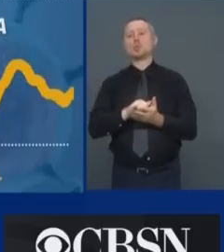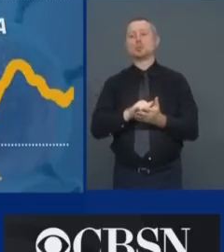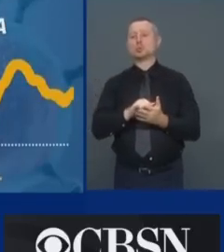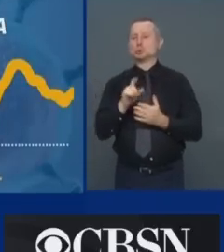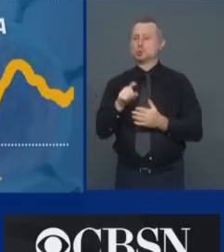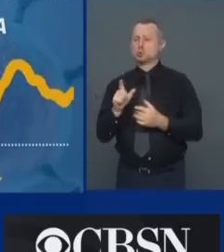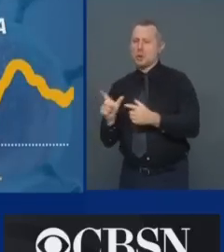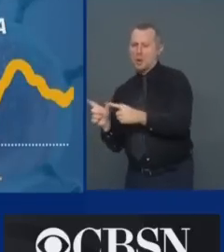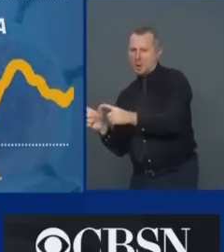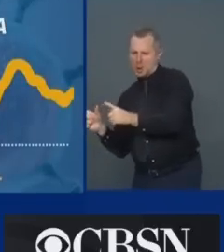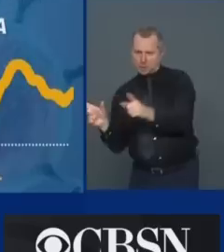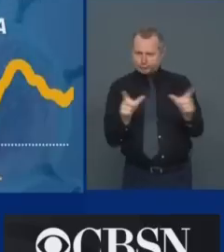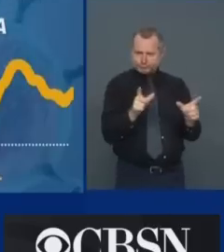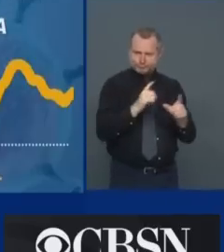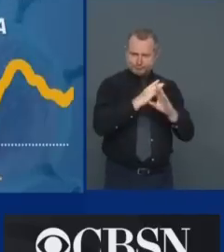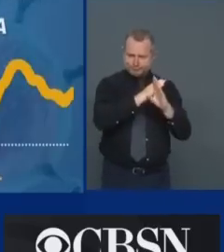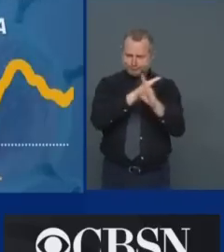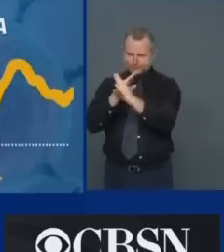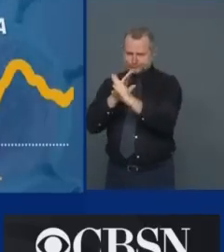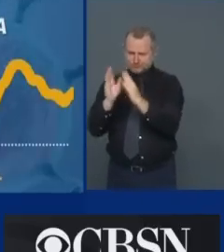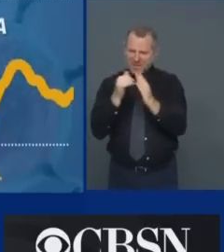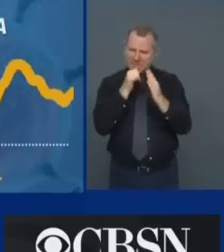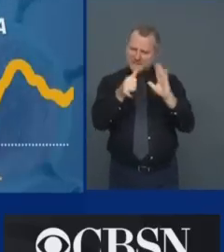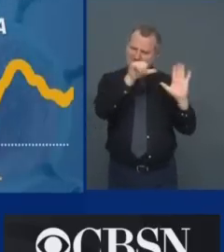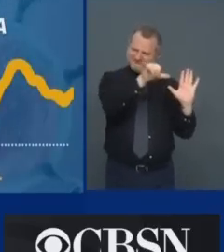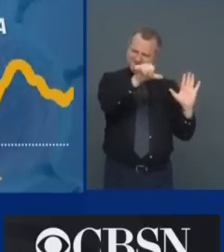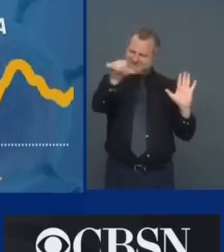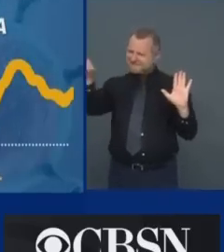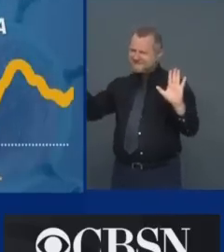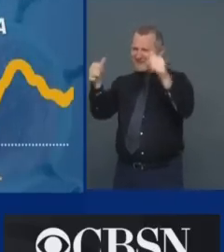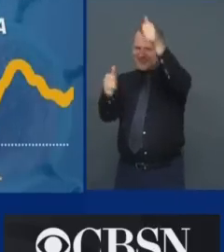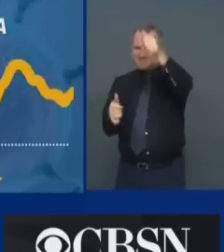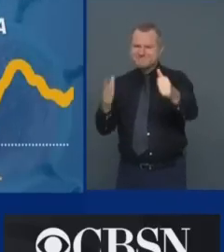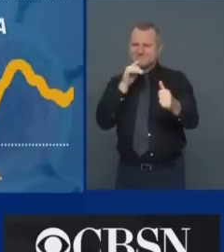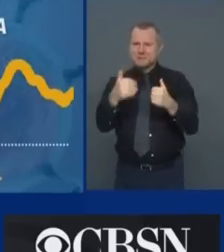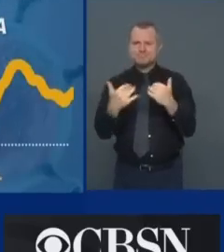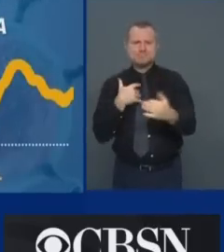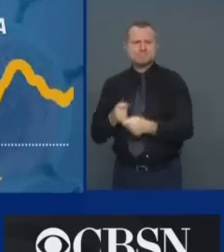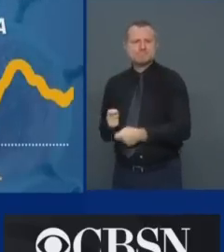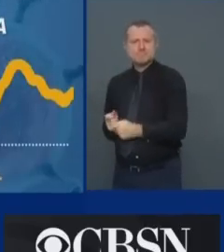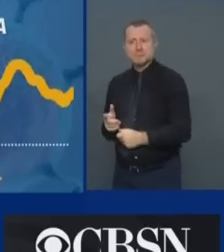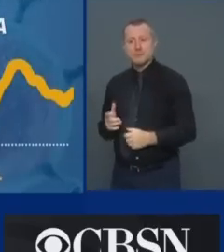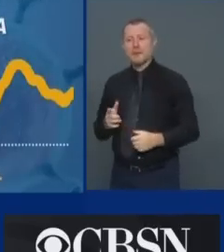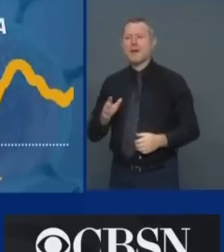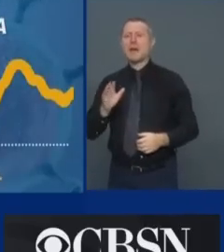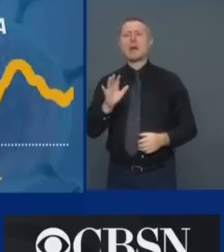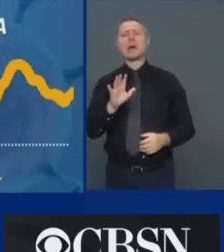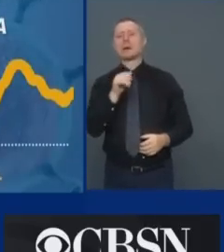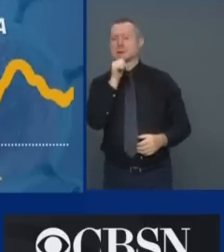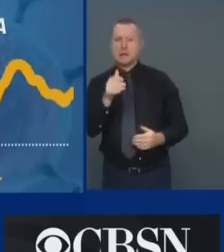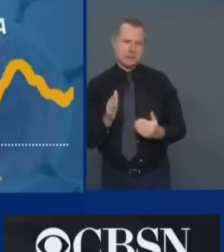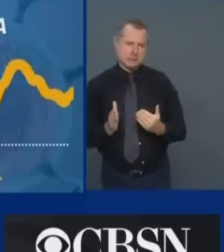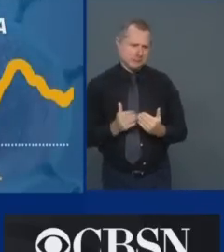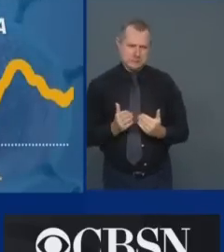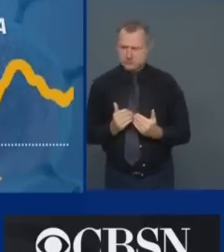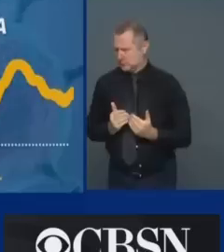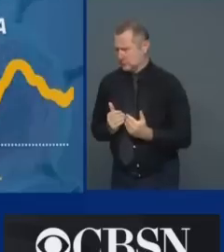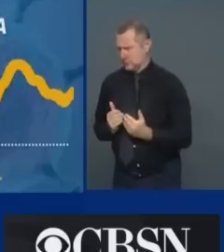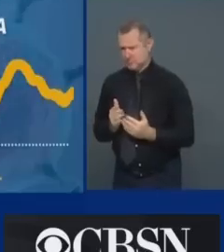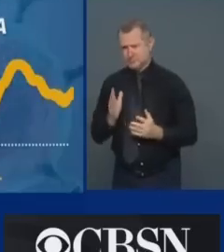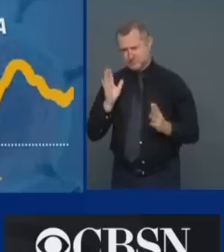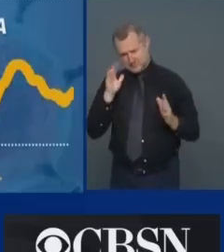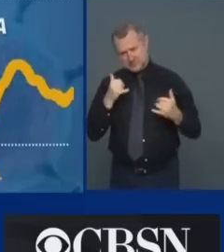policy. Yes, but it's not that simple, right? We are affected,